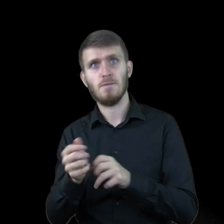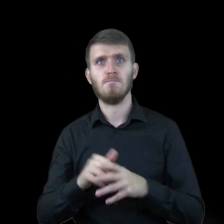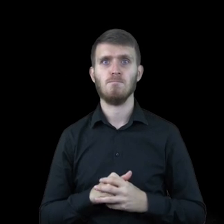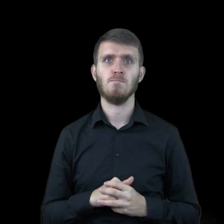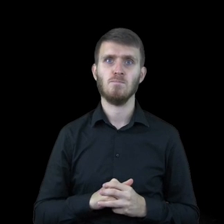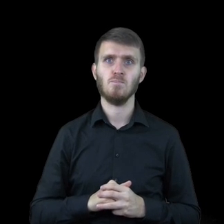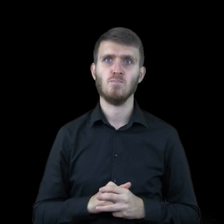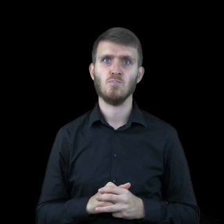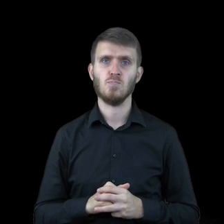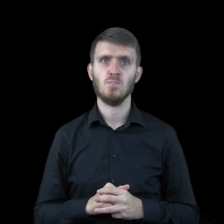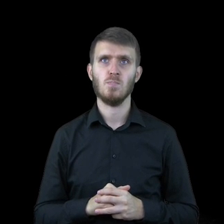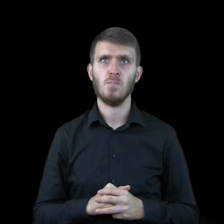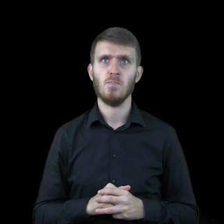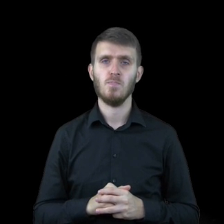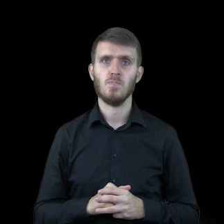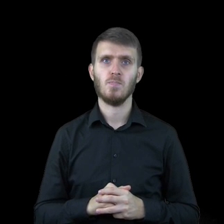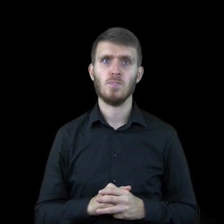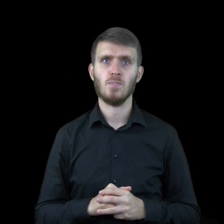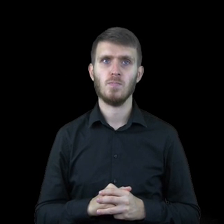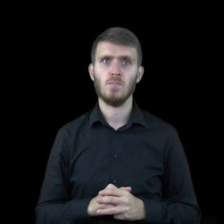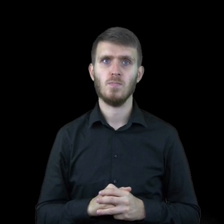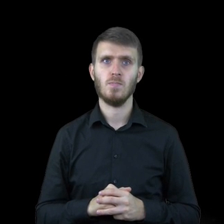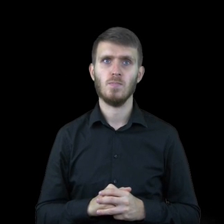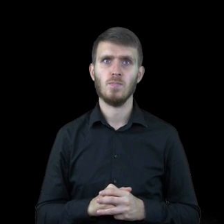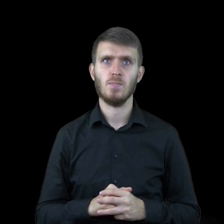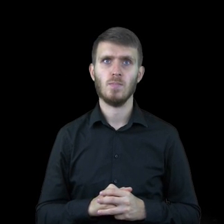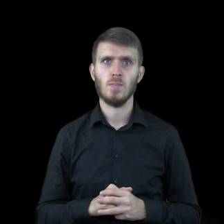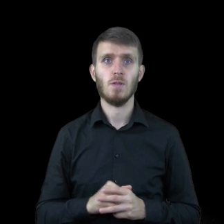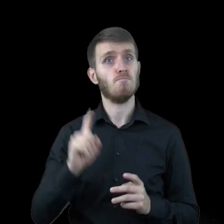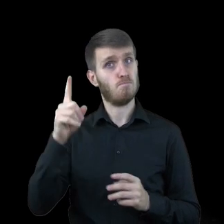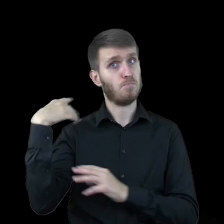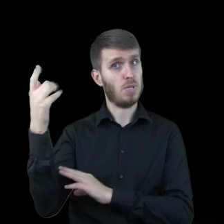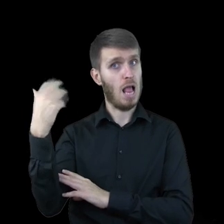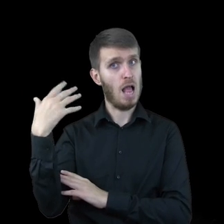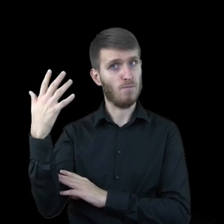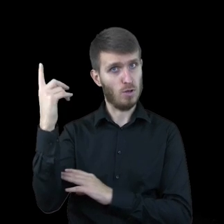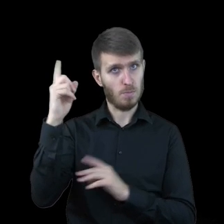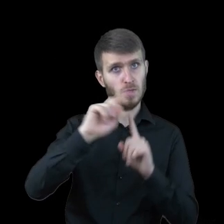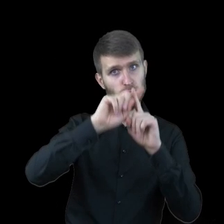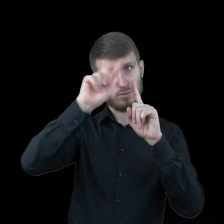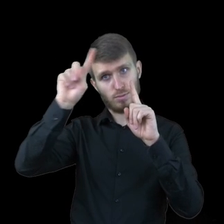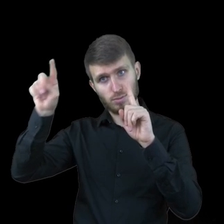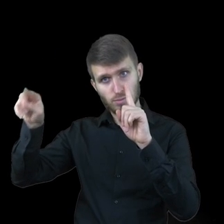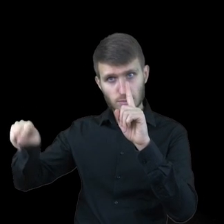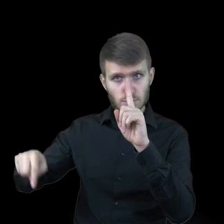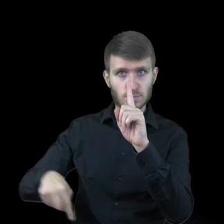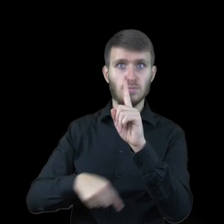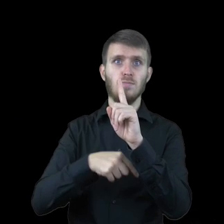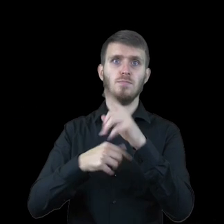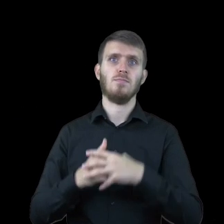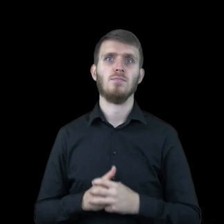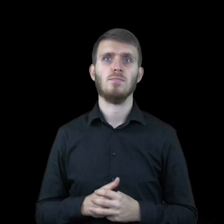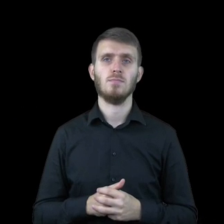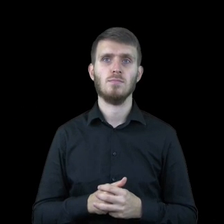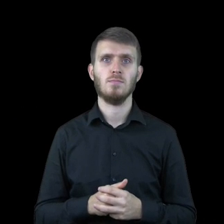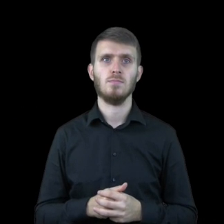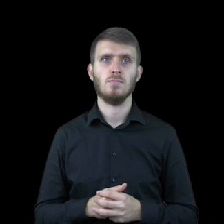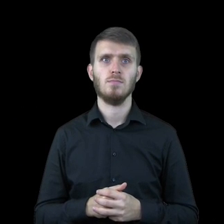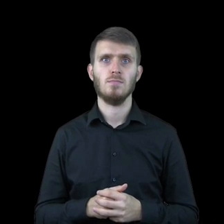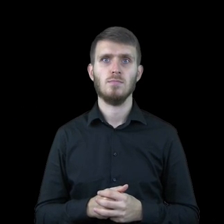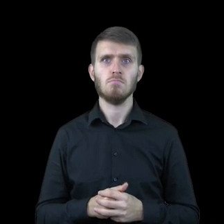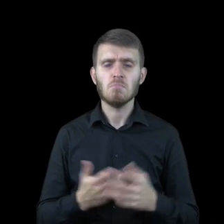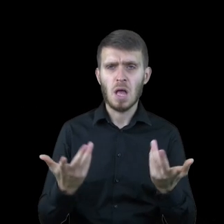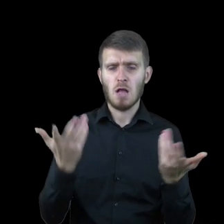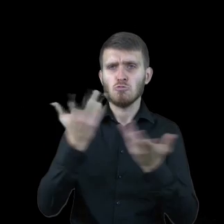far to the right? 135 degrees. So this dial will turn until it's reached 135 degrees.